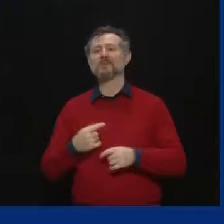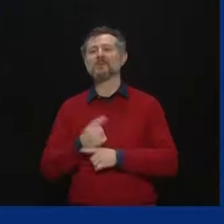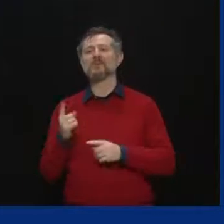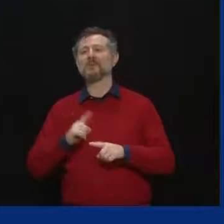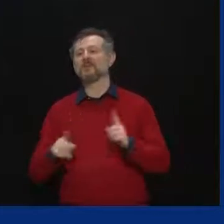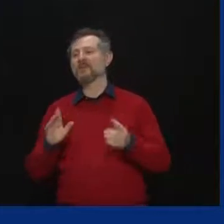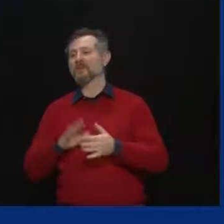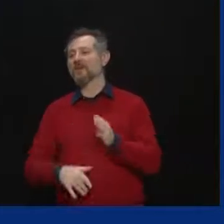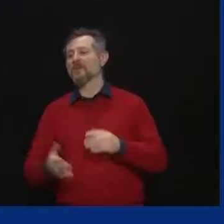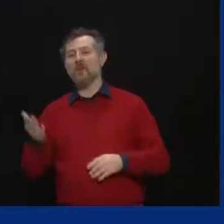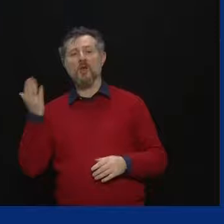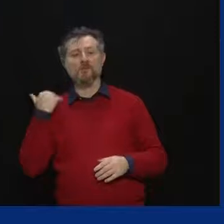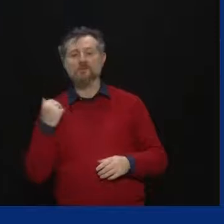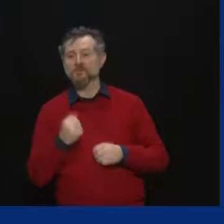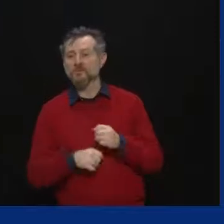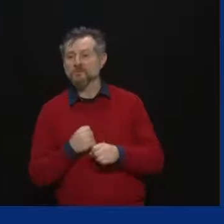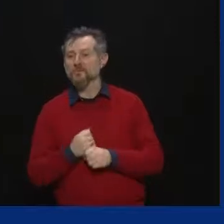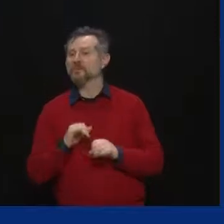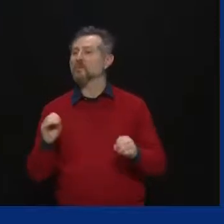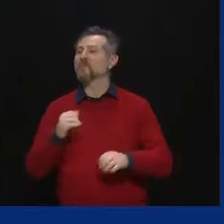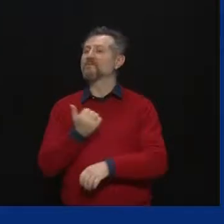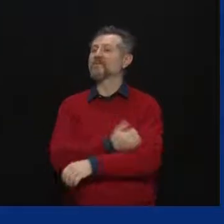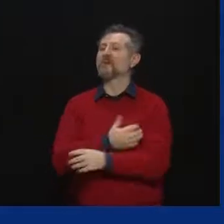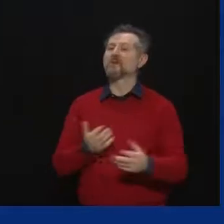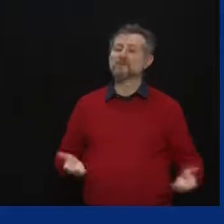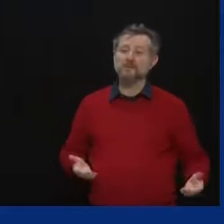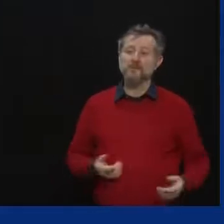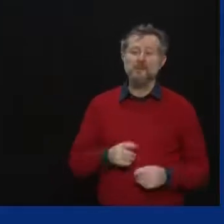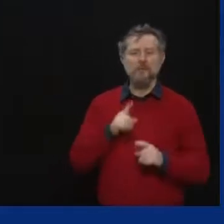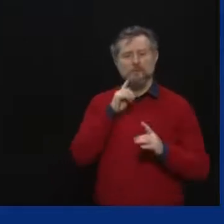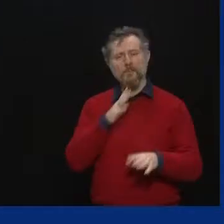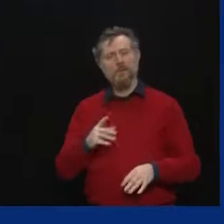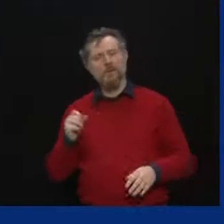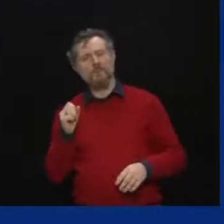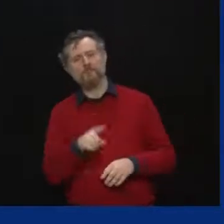we didn't have vaccinations and boosters. I'm going to go to Zoom.